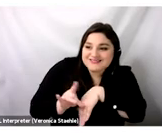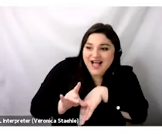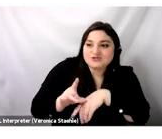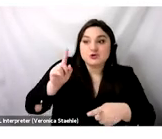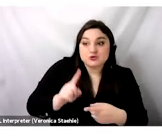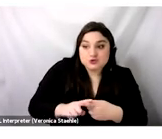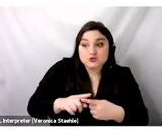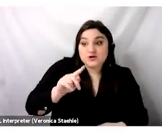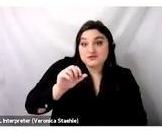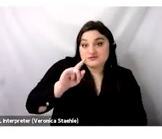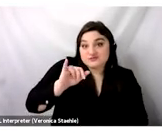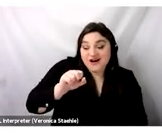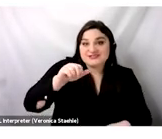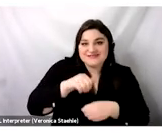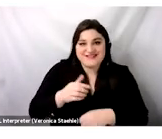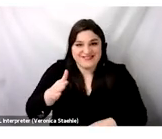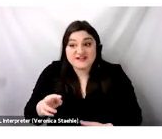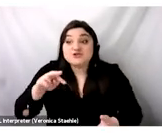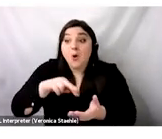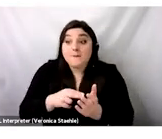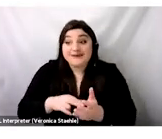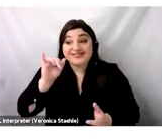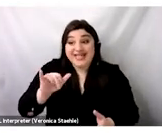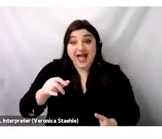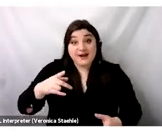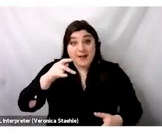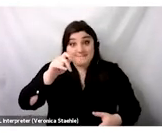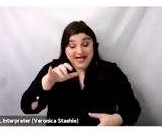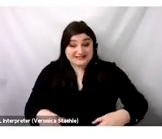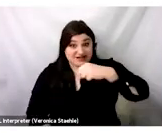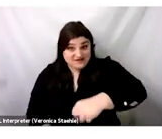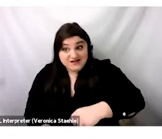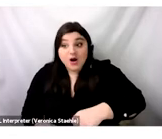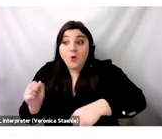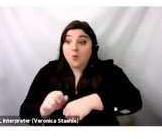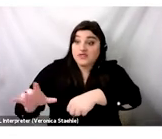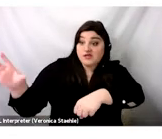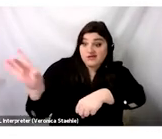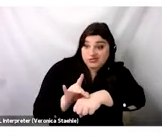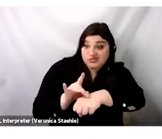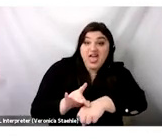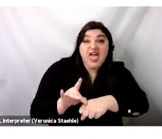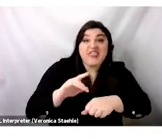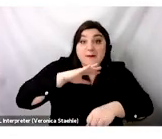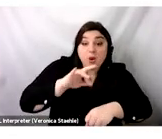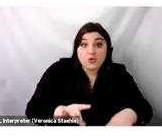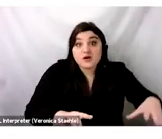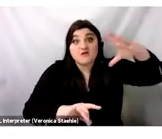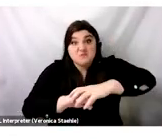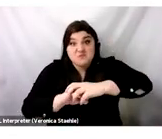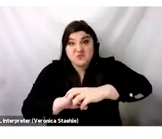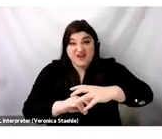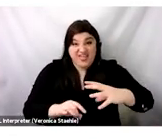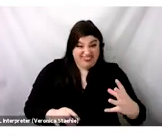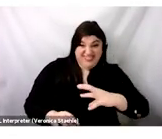an important clarification. As I mentioned, virgin plastic is considered safe, which is why a lot of it is like food grade, or